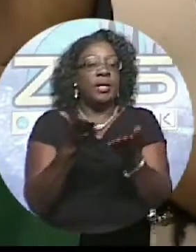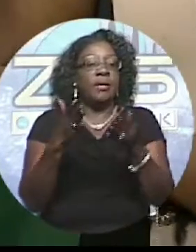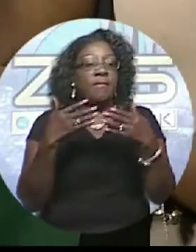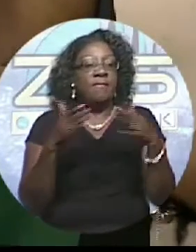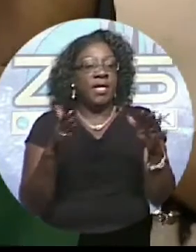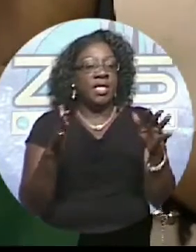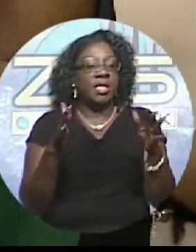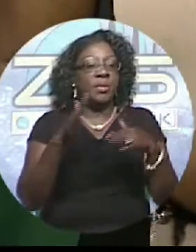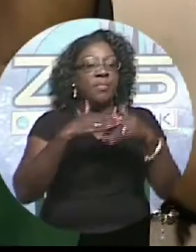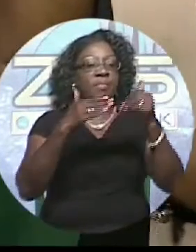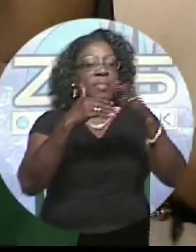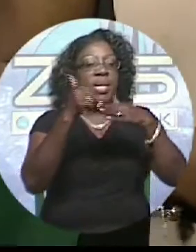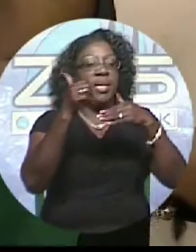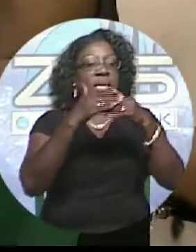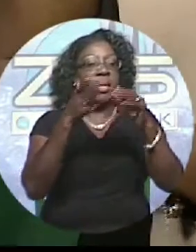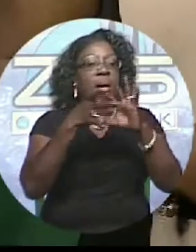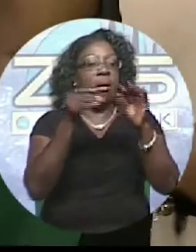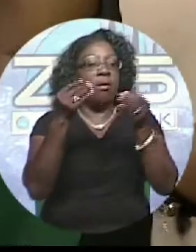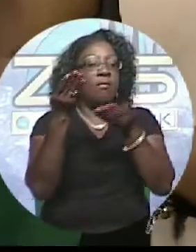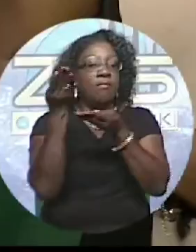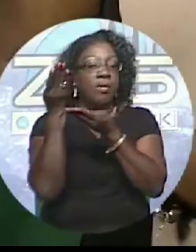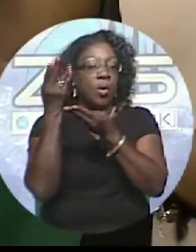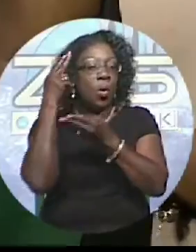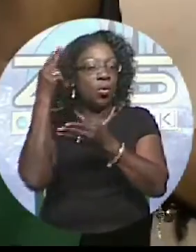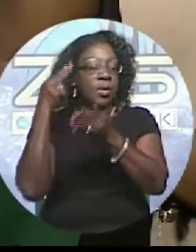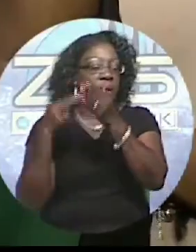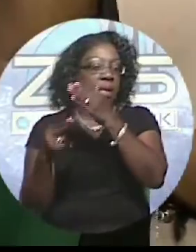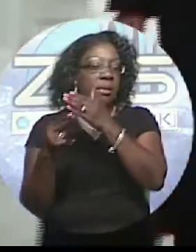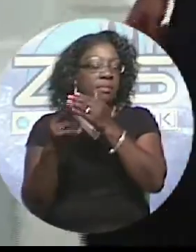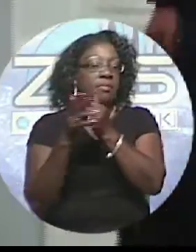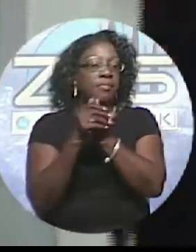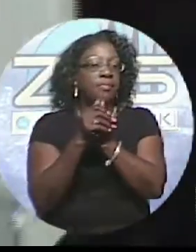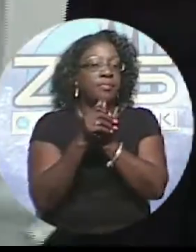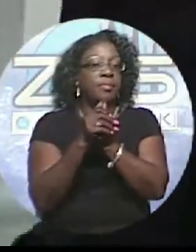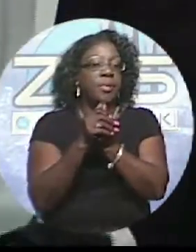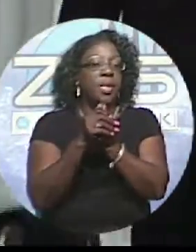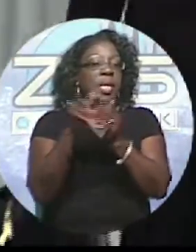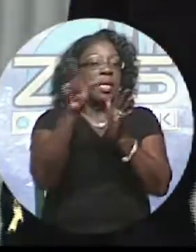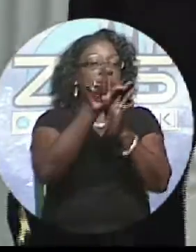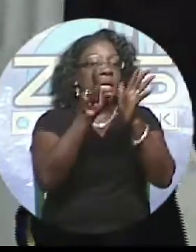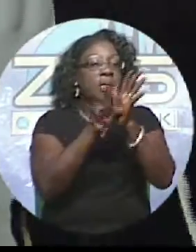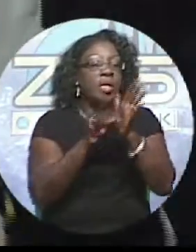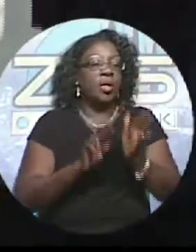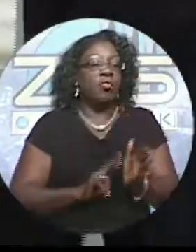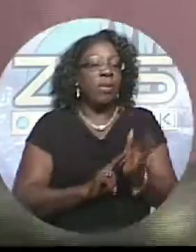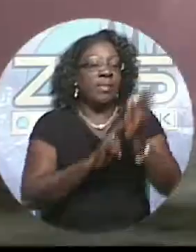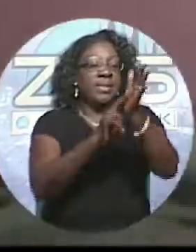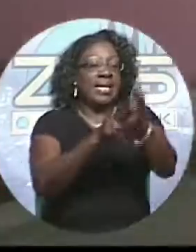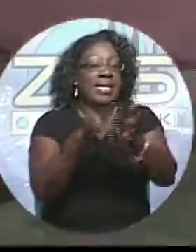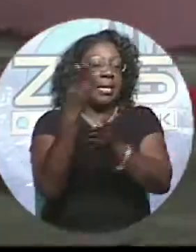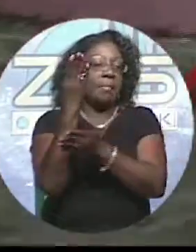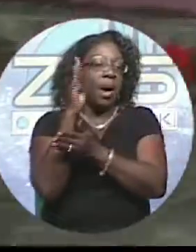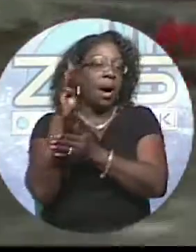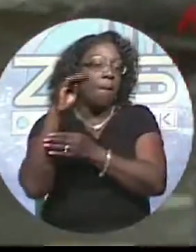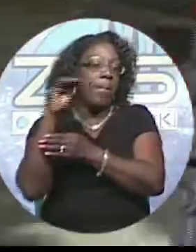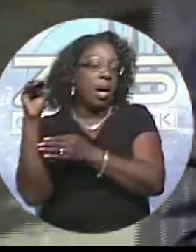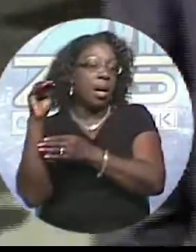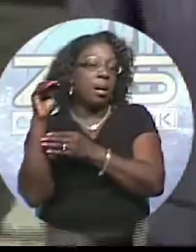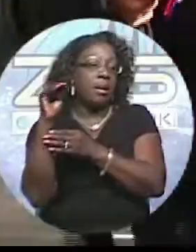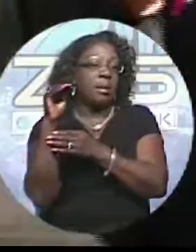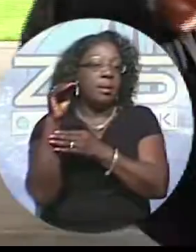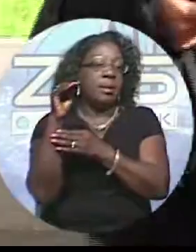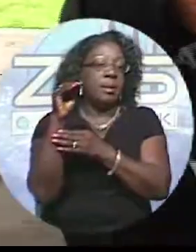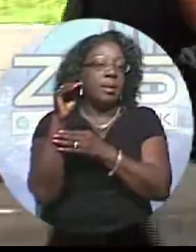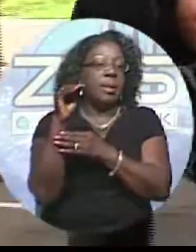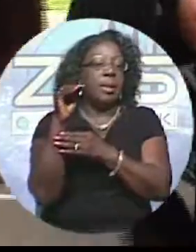the multi-billion-dollar resort finally opened. Attorneys representing Baha, the Attorney General's office, and